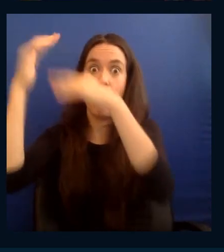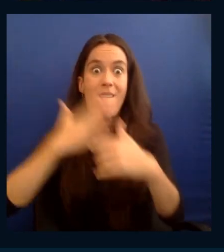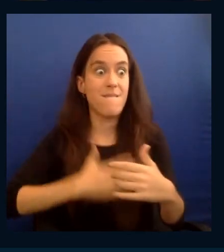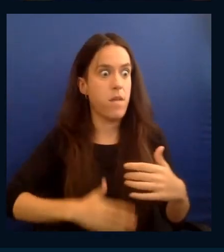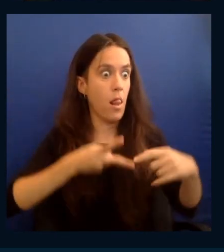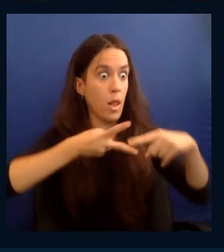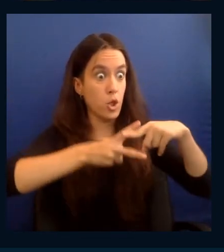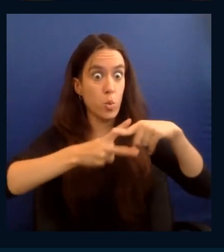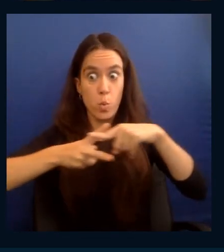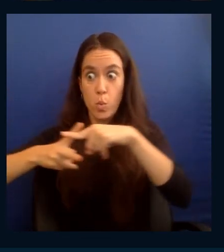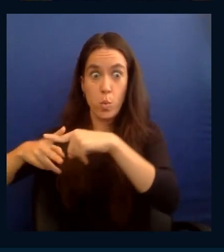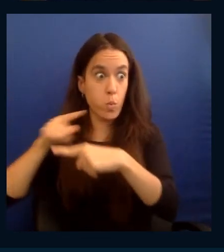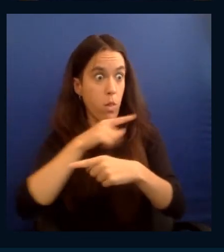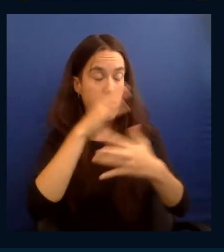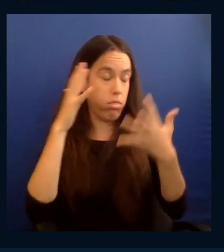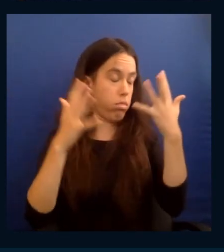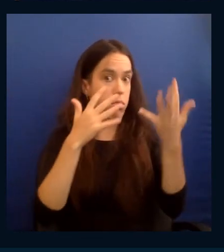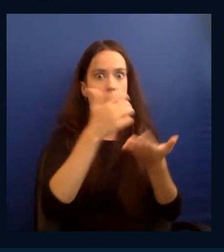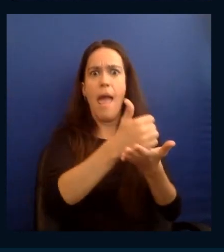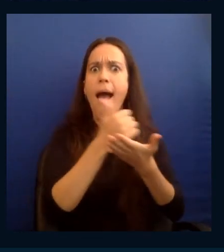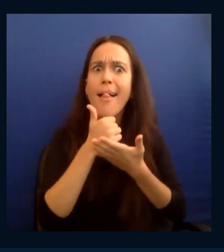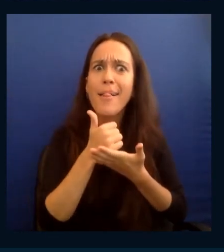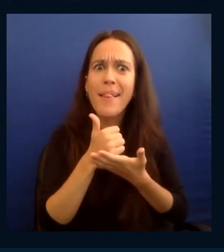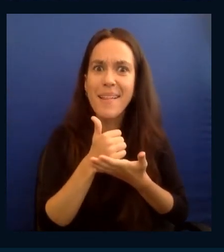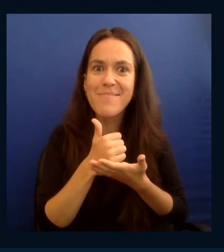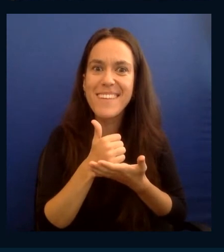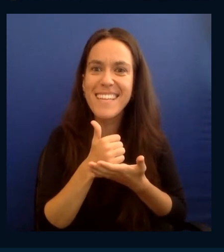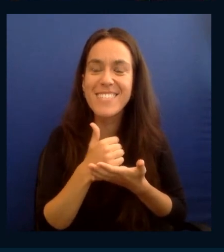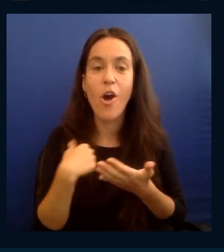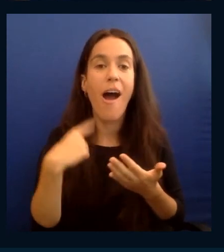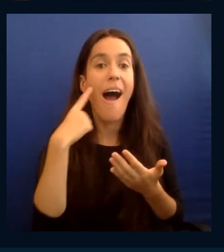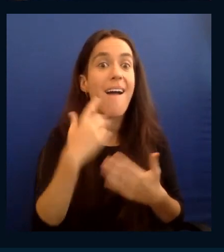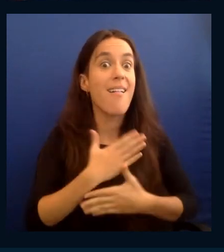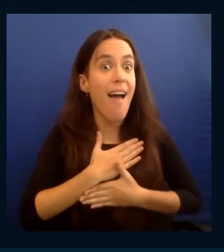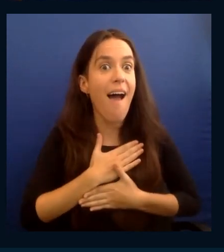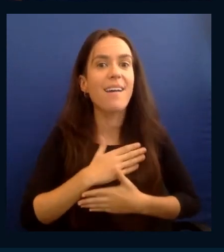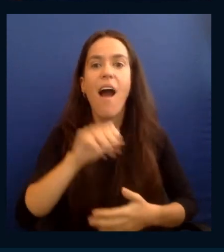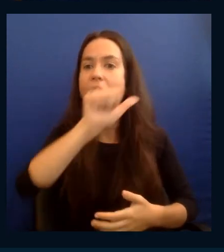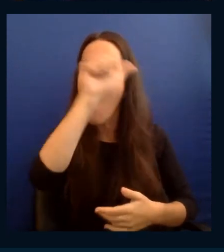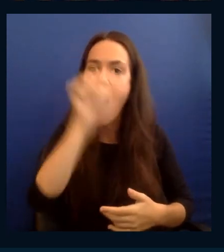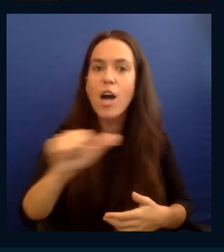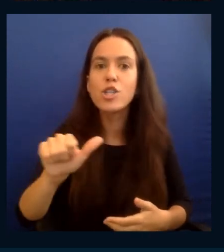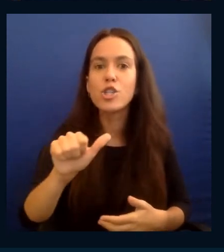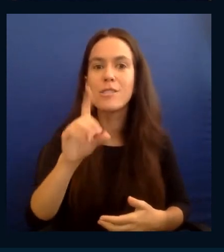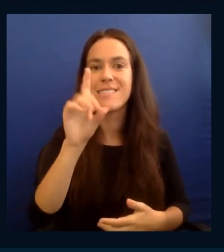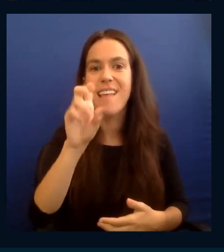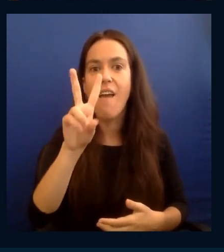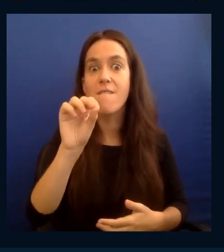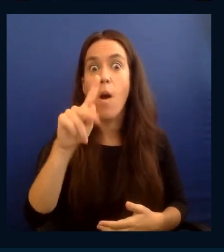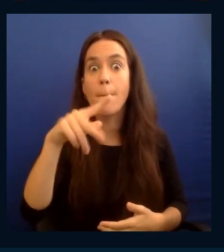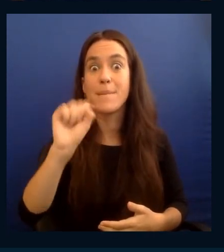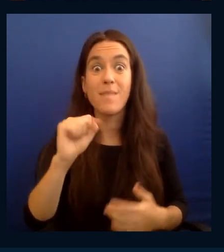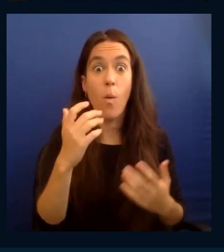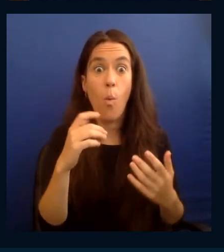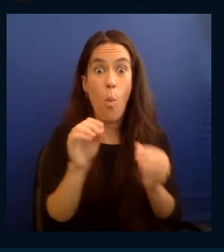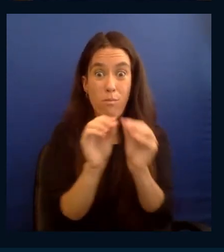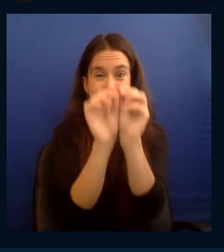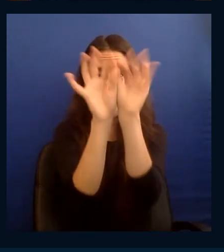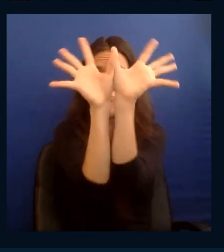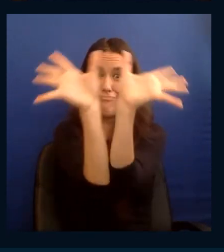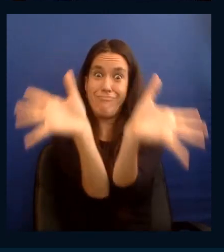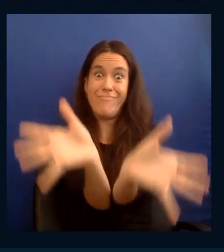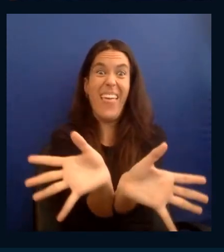will help you with all of these. Now, the reason why I really, really like Azure DevOps, and we use it with so many of our customers, is because it does all of these things that these other tools